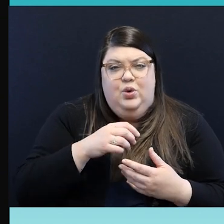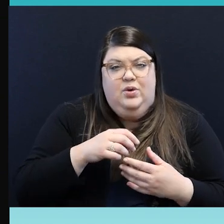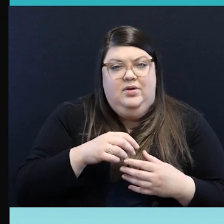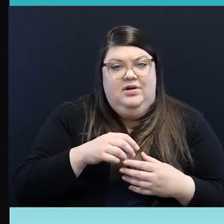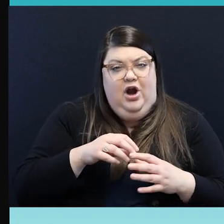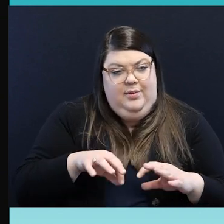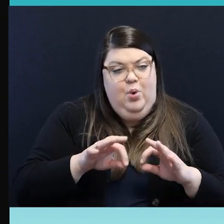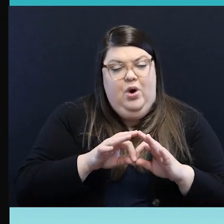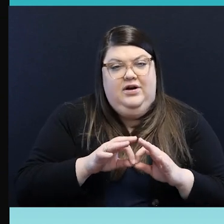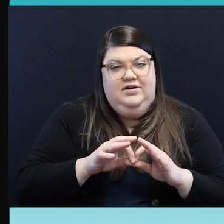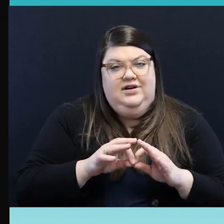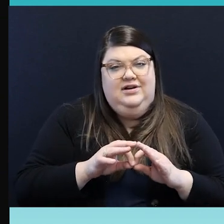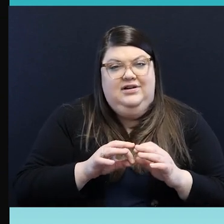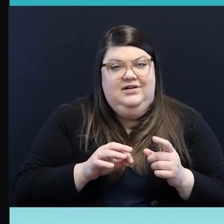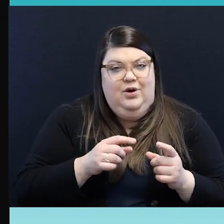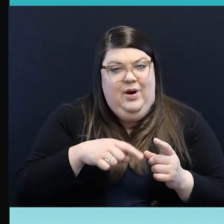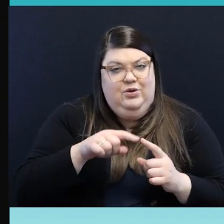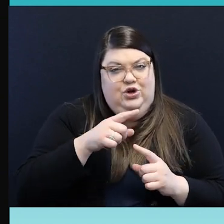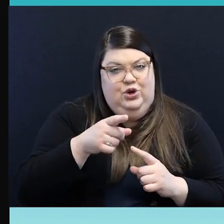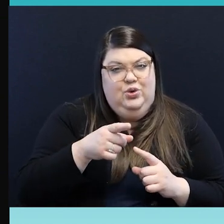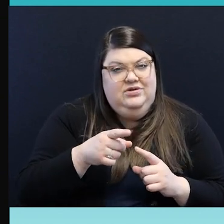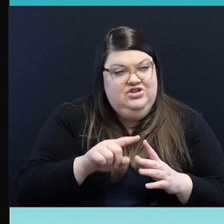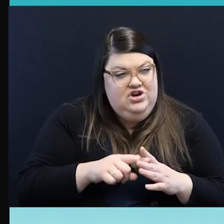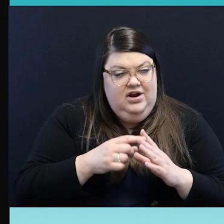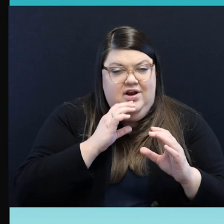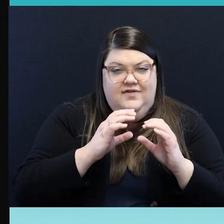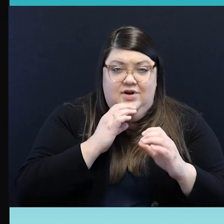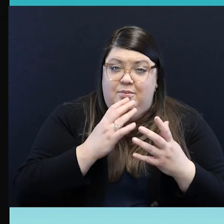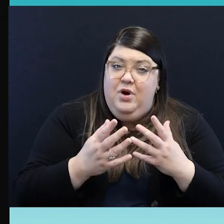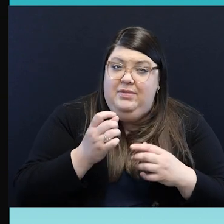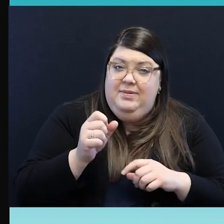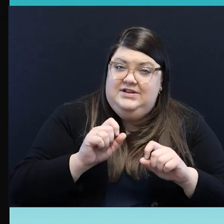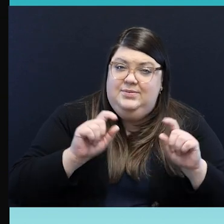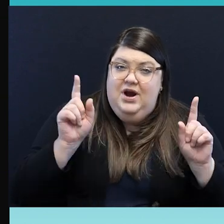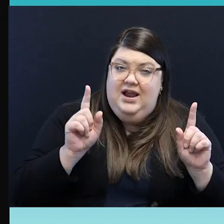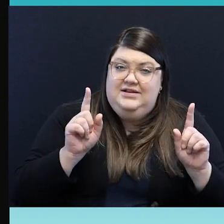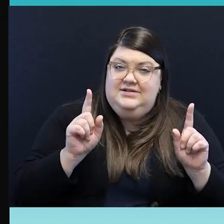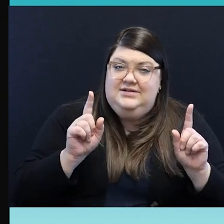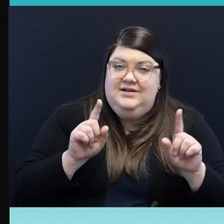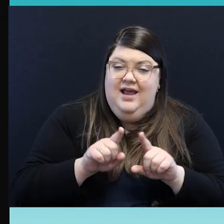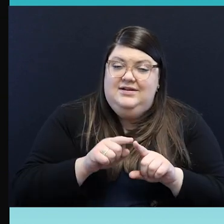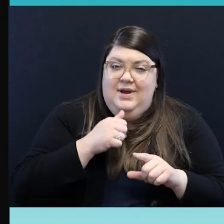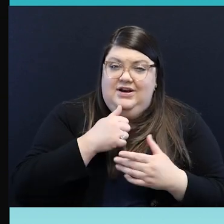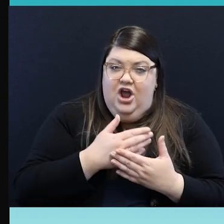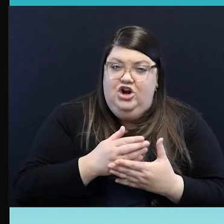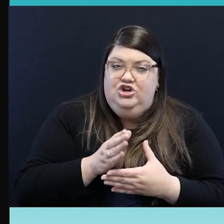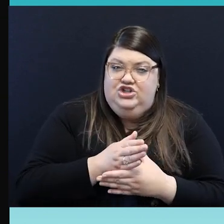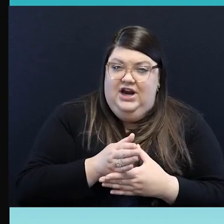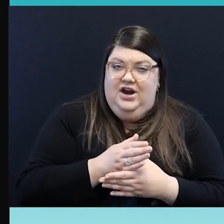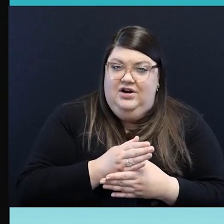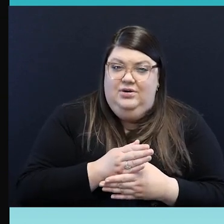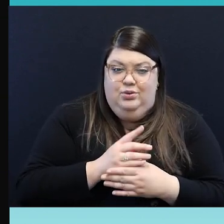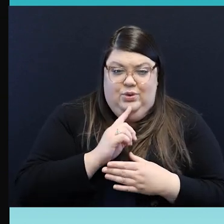and start the conversation. You'll probably be really surprised, as my daughter shared, what a really